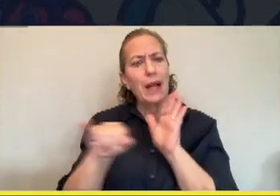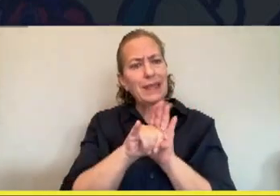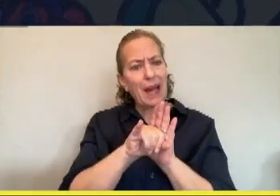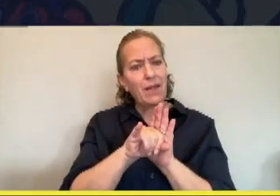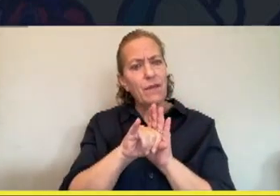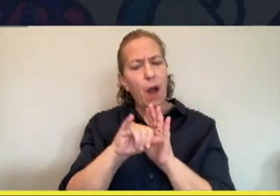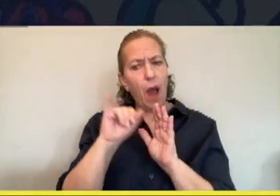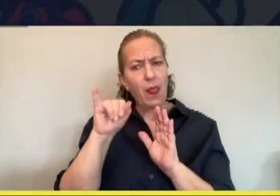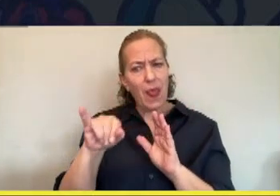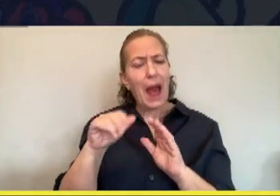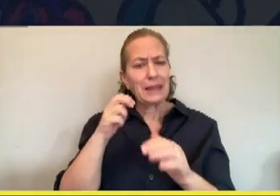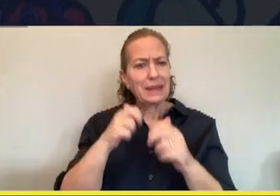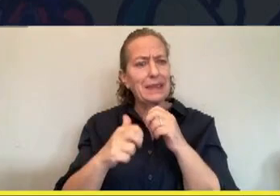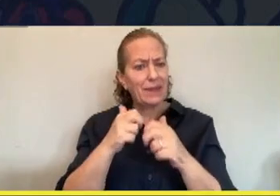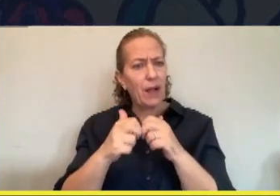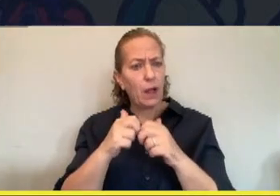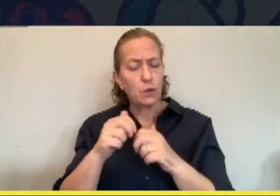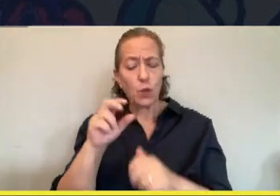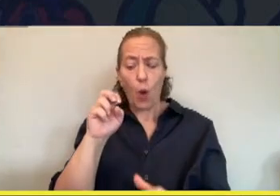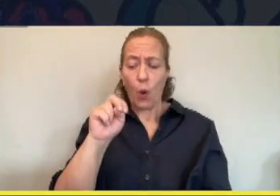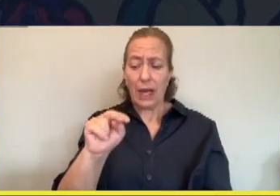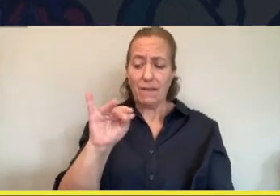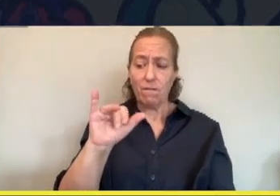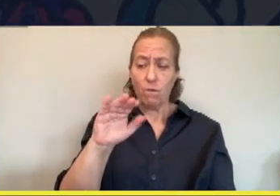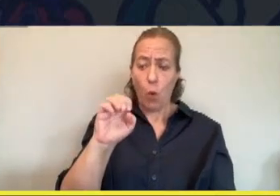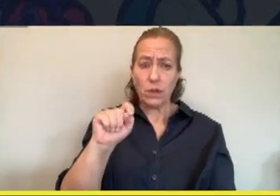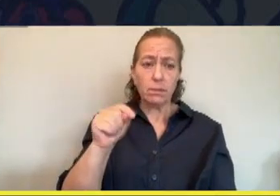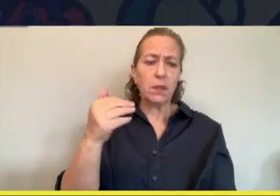it is to enforce the ADA. Next slide.